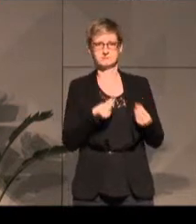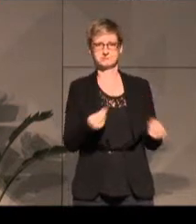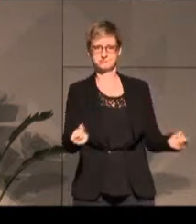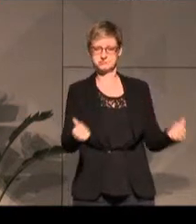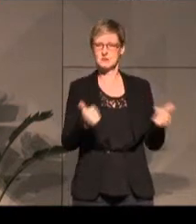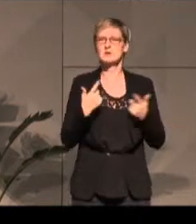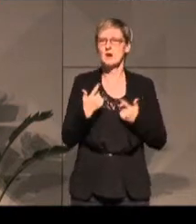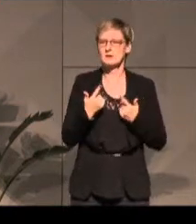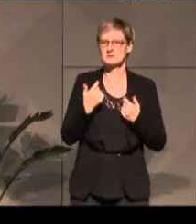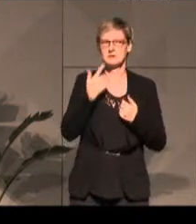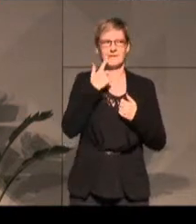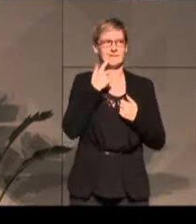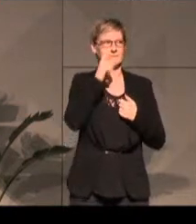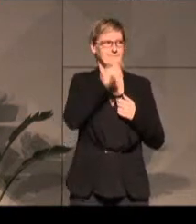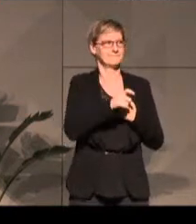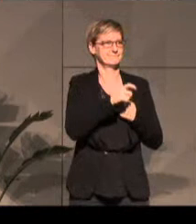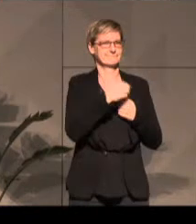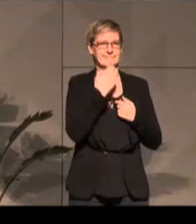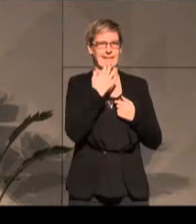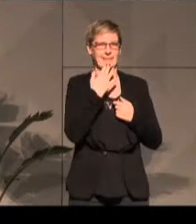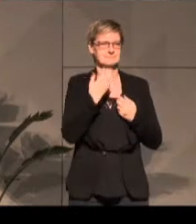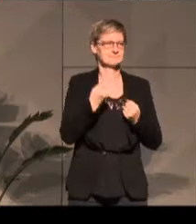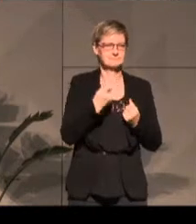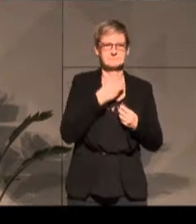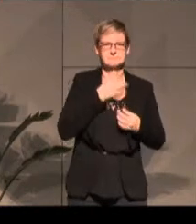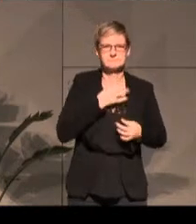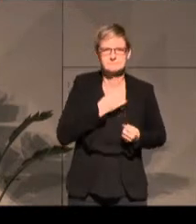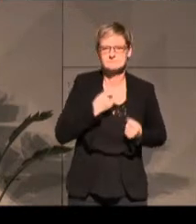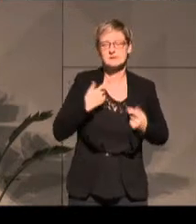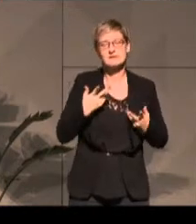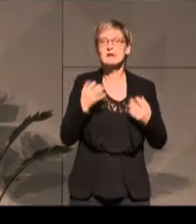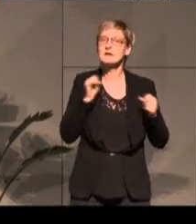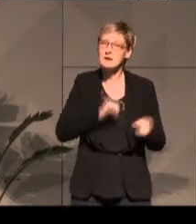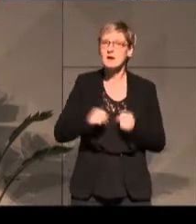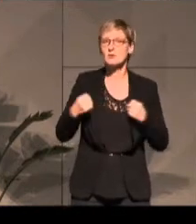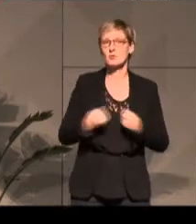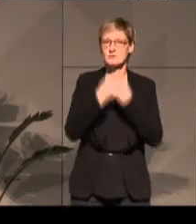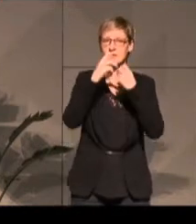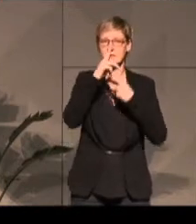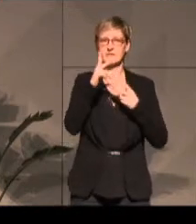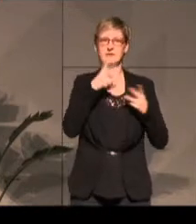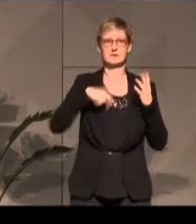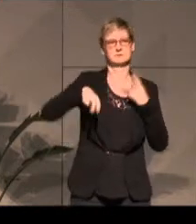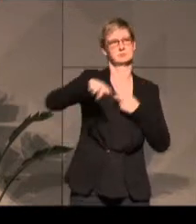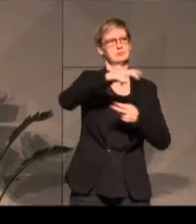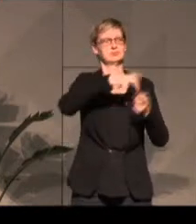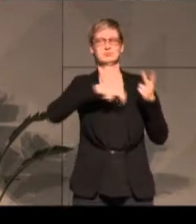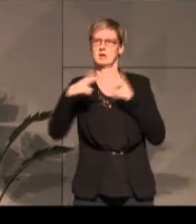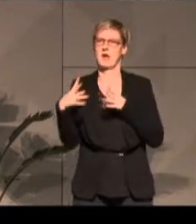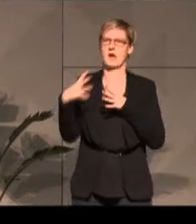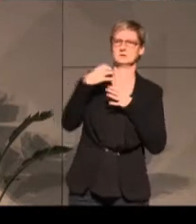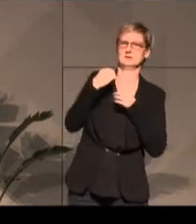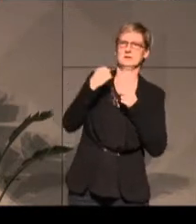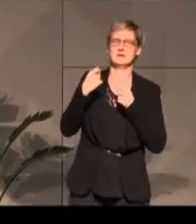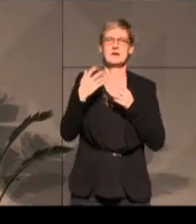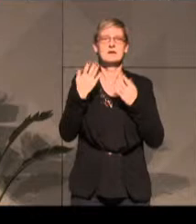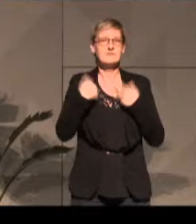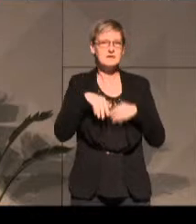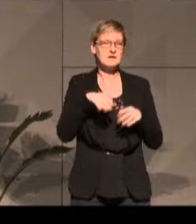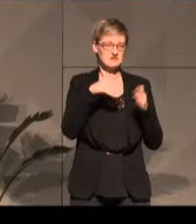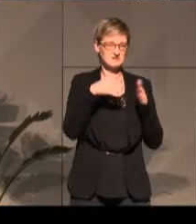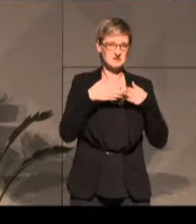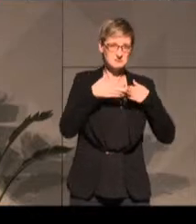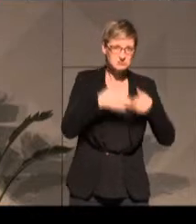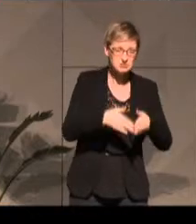doesn't find seals, can perceive humans as their prey. And this is why accidents can happen